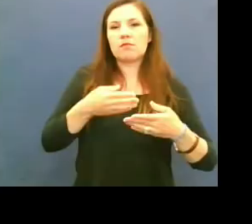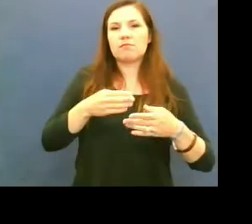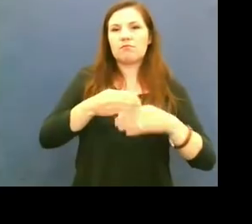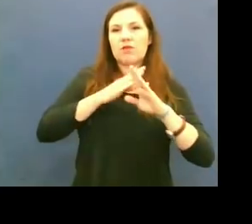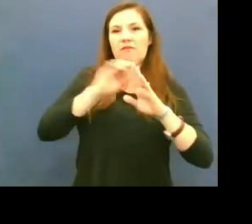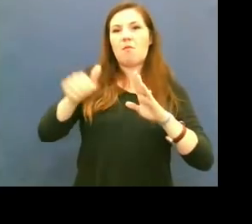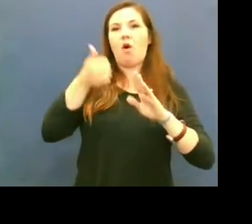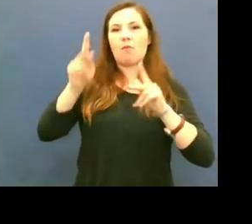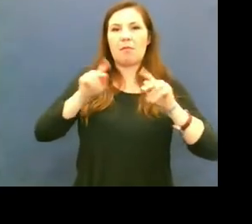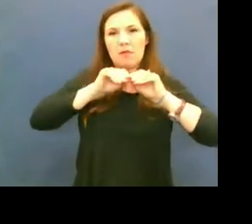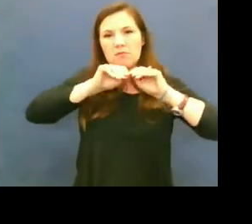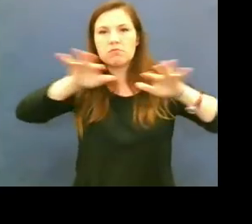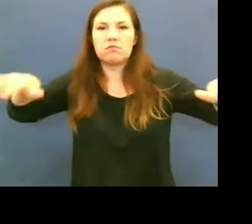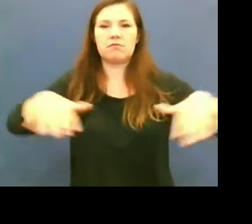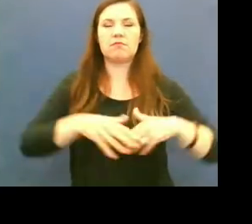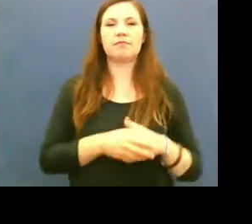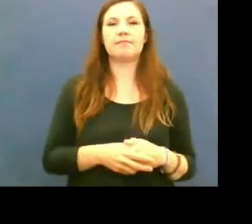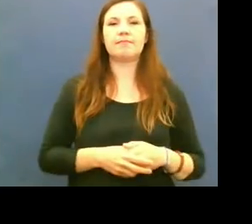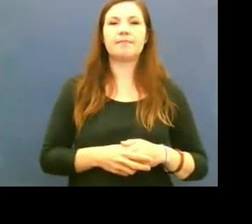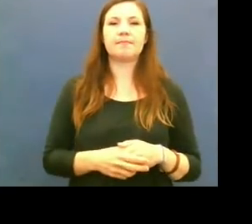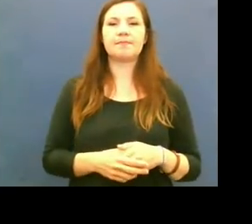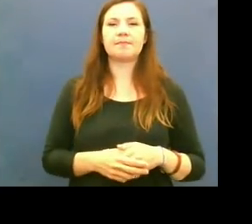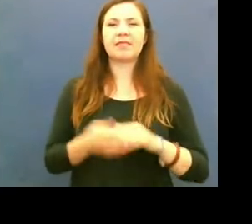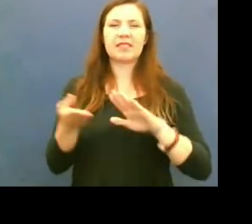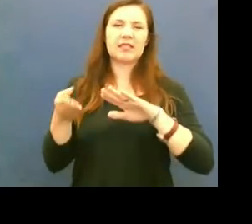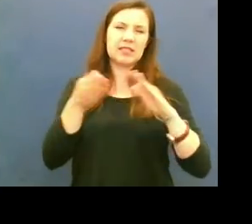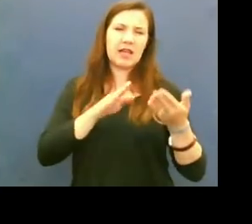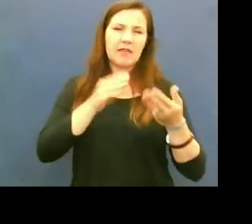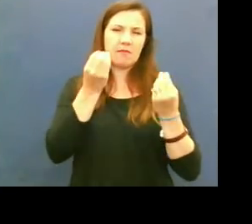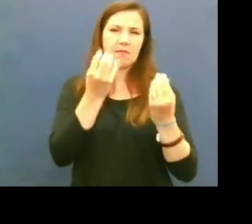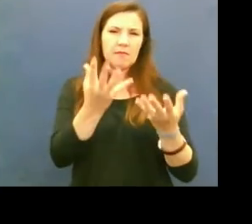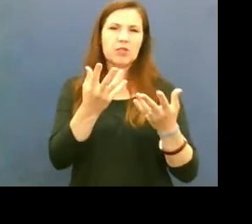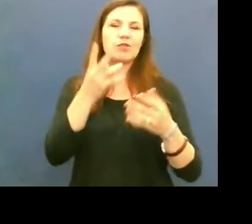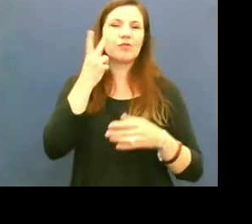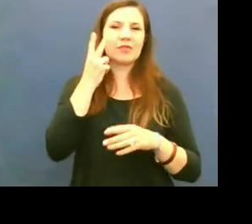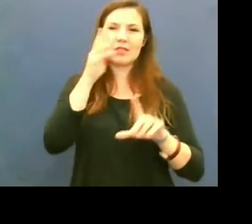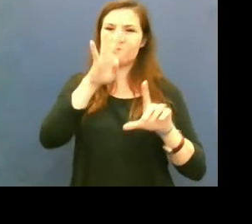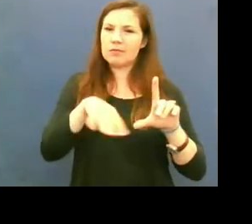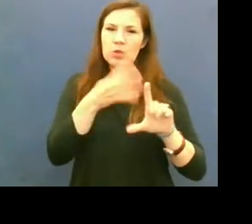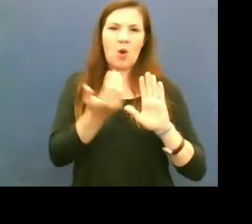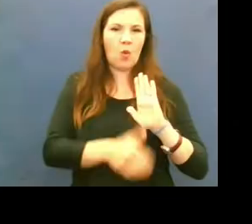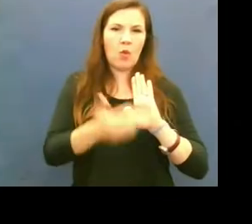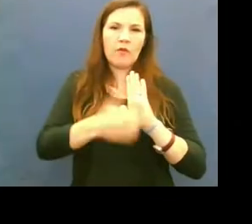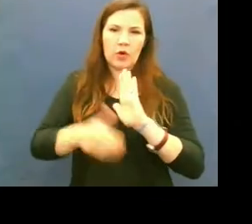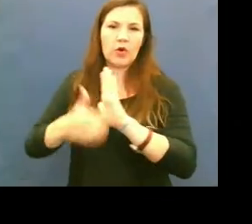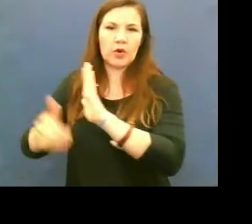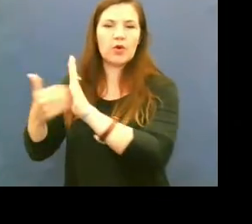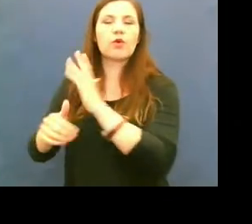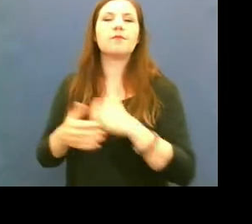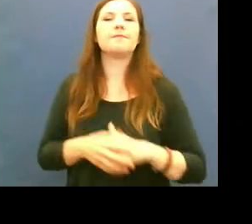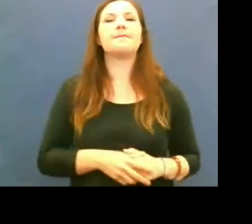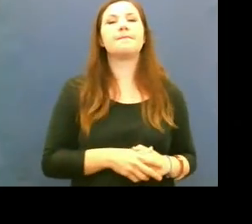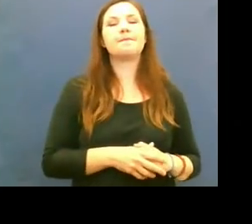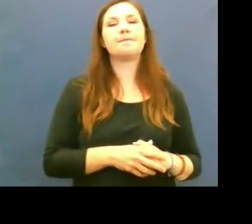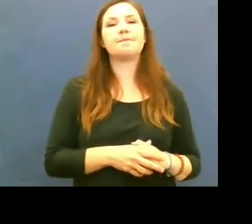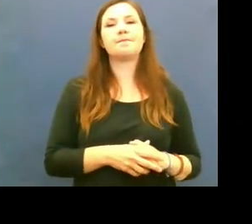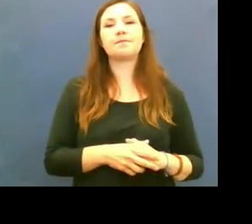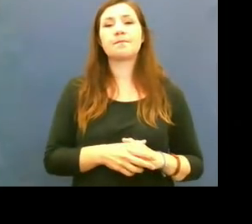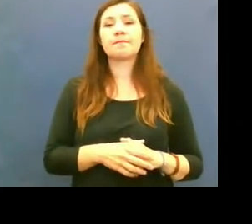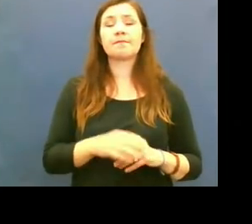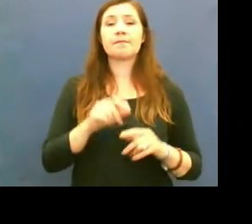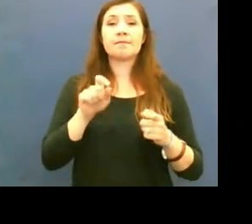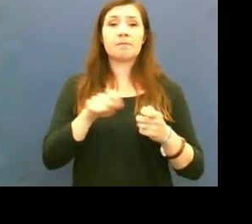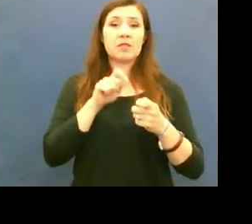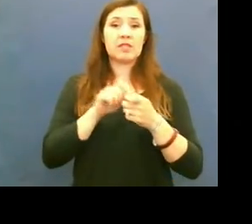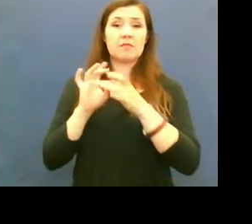guidelines. Mortality data, you've seen this chart over and over, and we continue to show that when it pertains to age